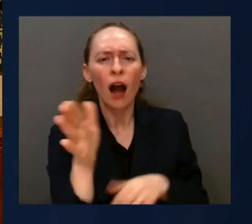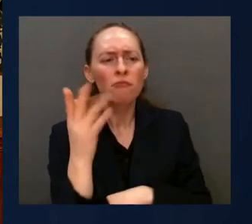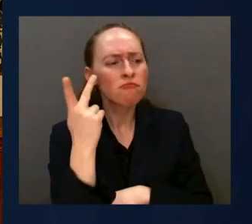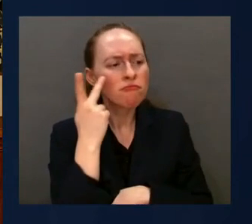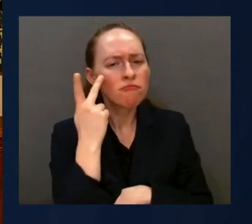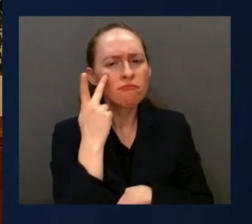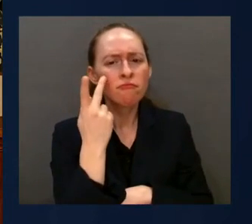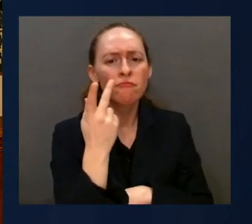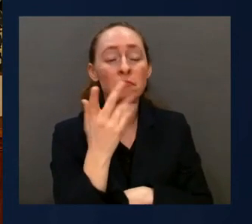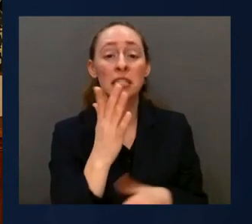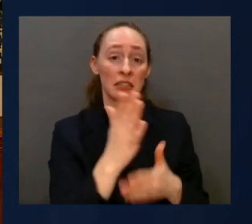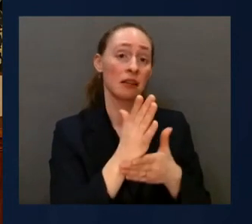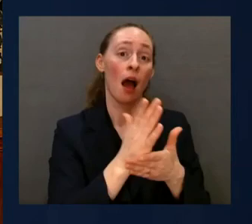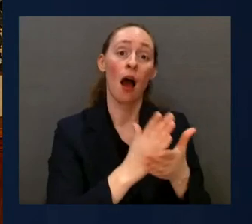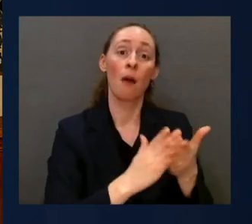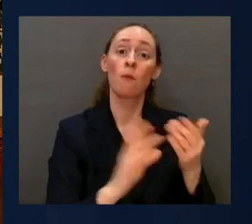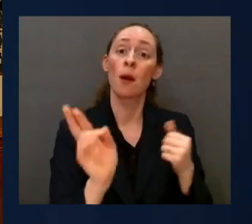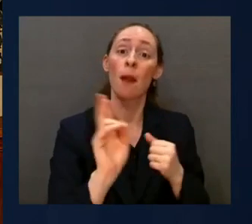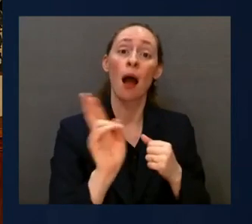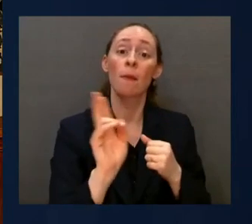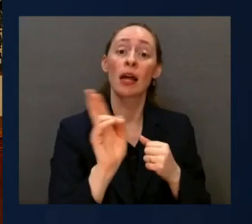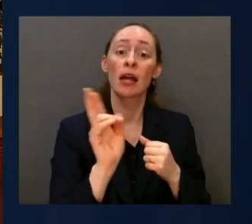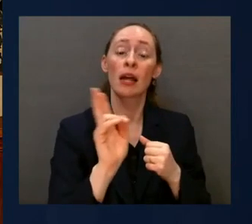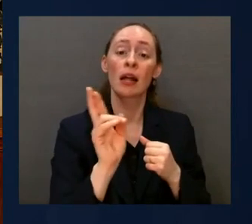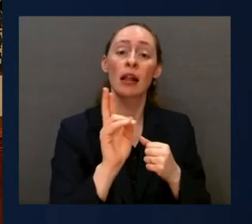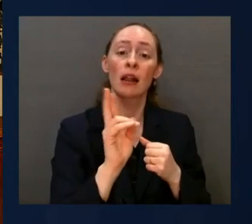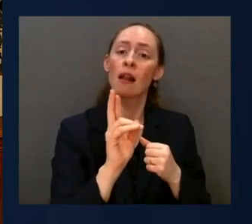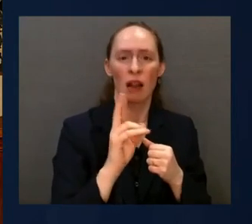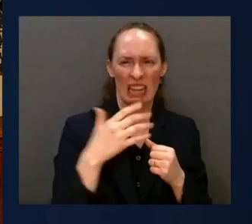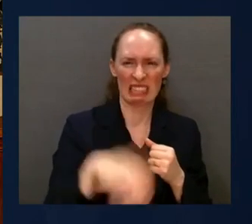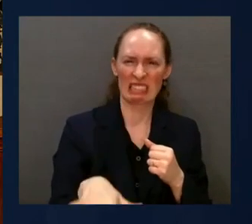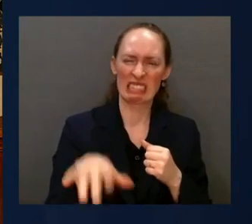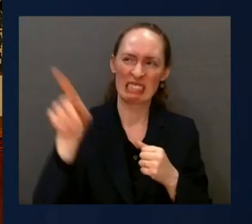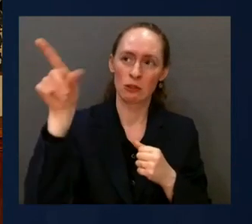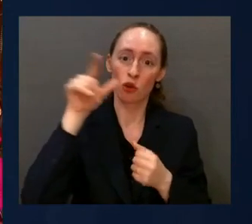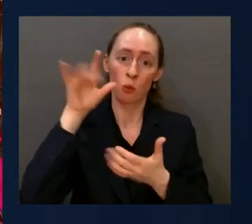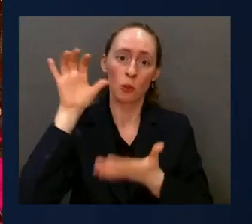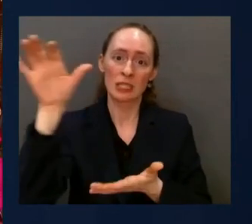some Republicans want Medicare and Social Security to sunset. I'm not saying it's a majority.